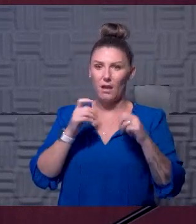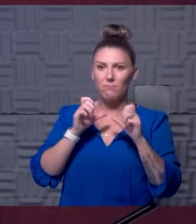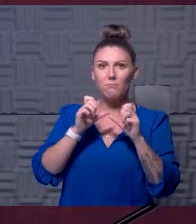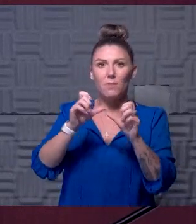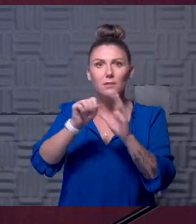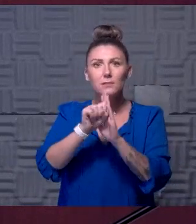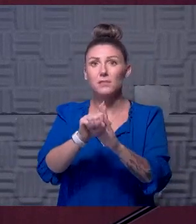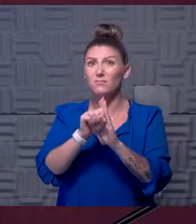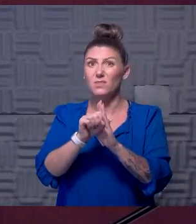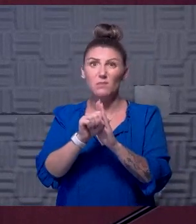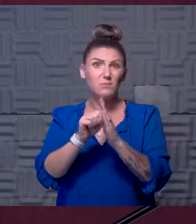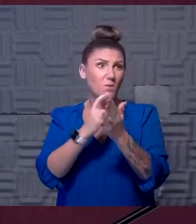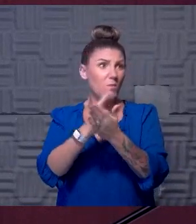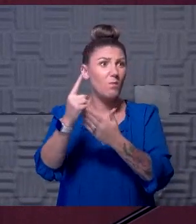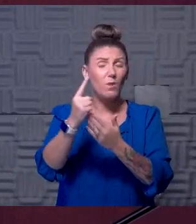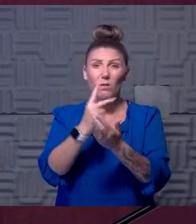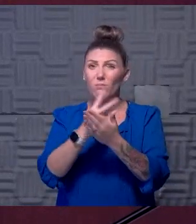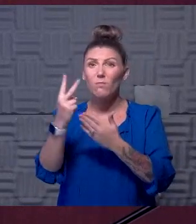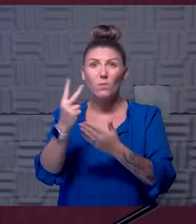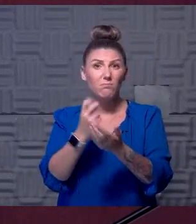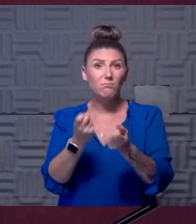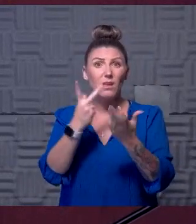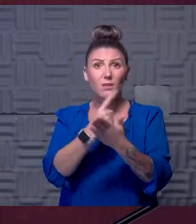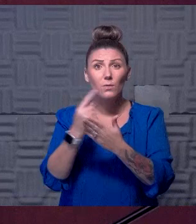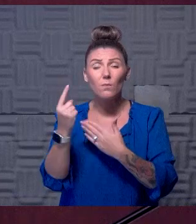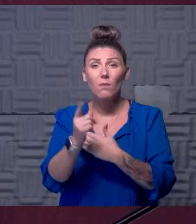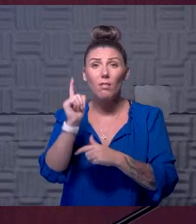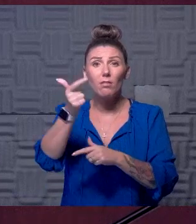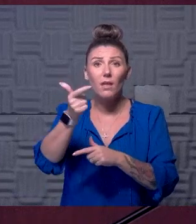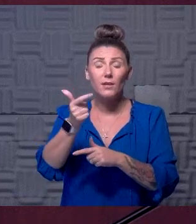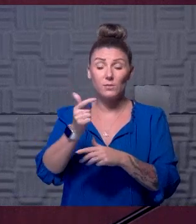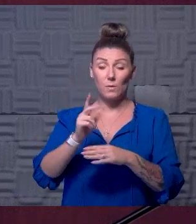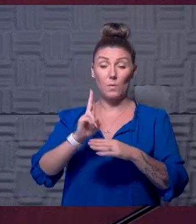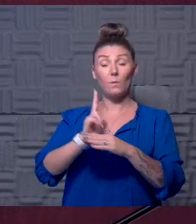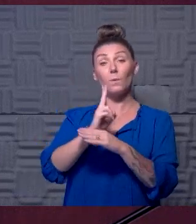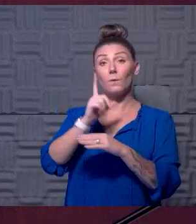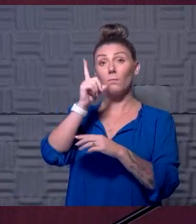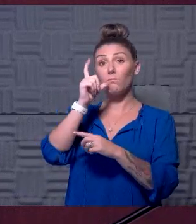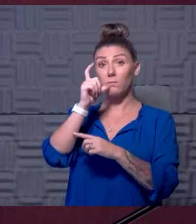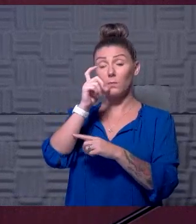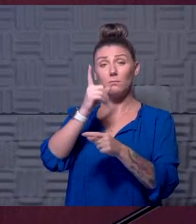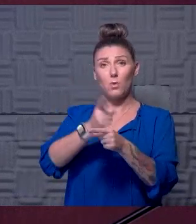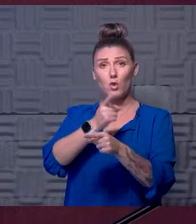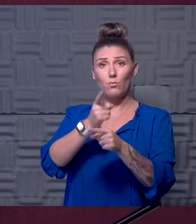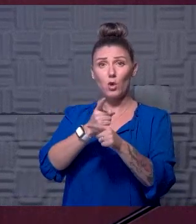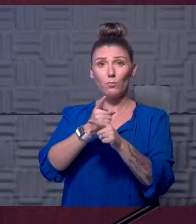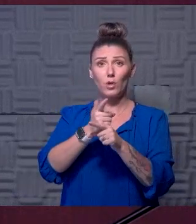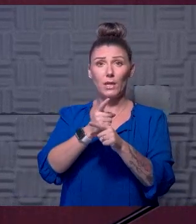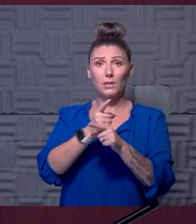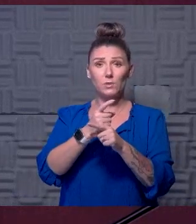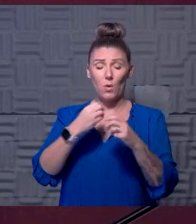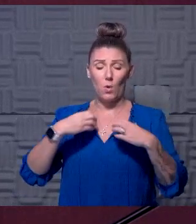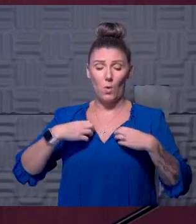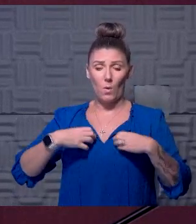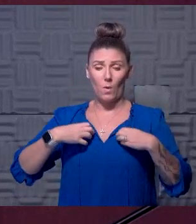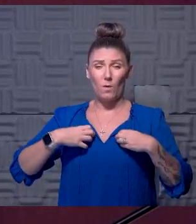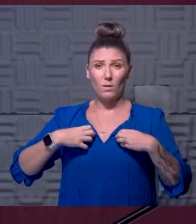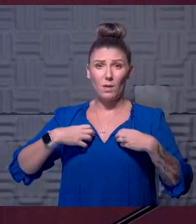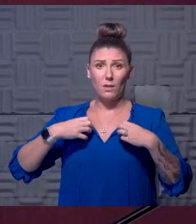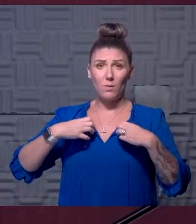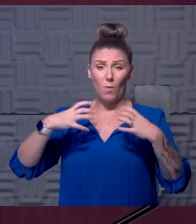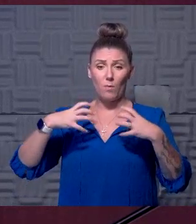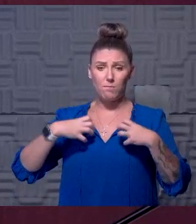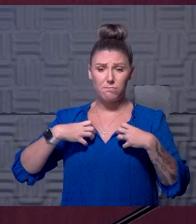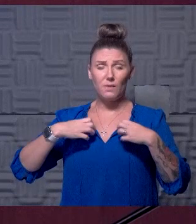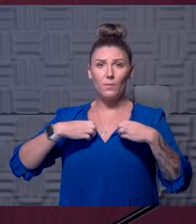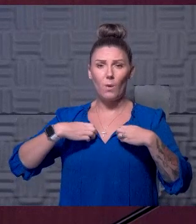for weeks. And so the use of an inhaler would be appropriate to help open up those airways and to help that patient